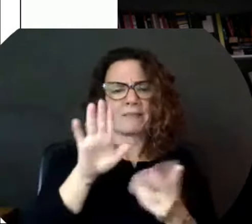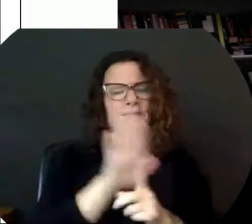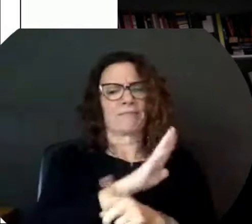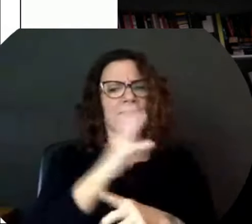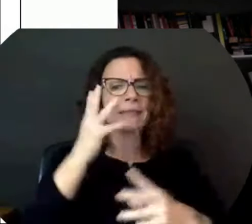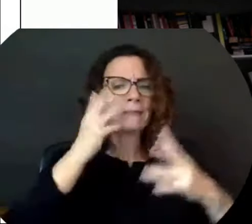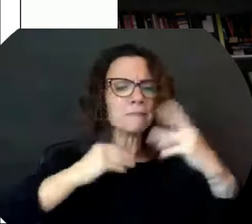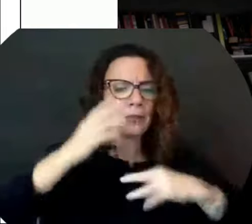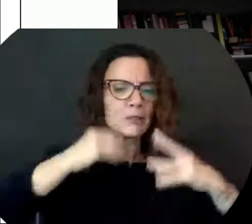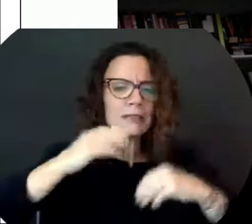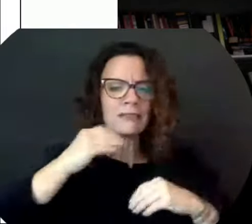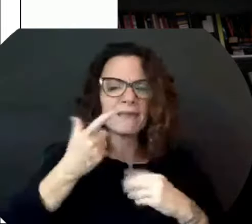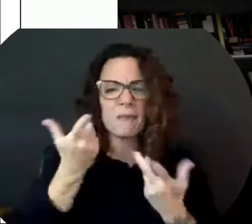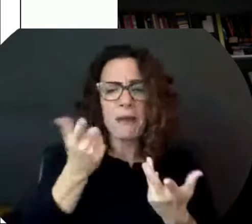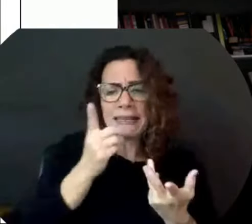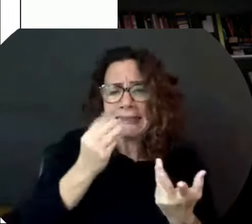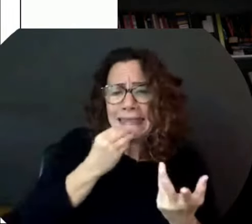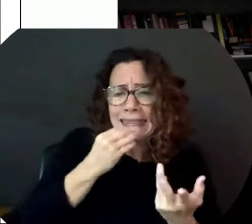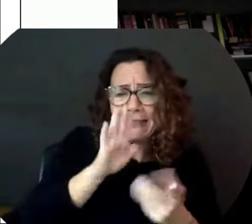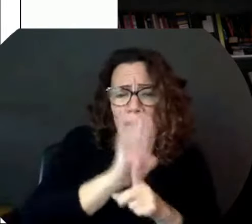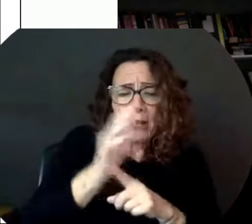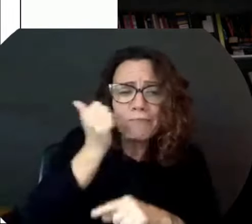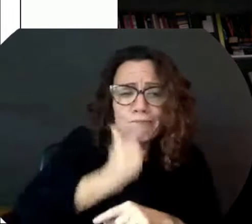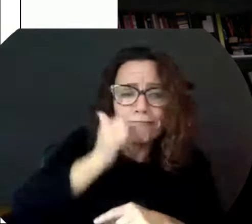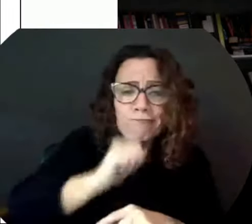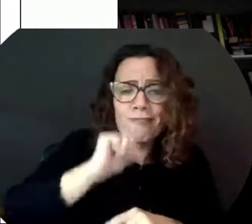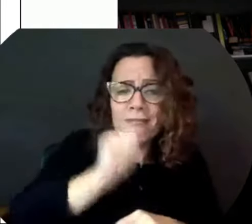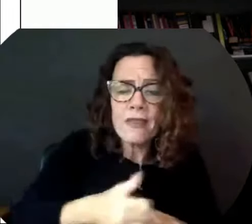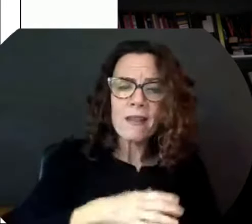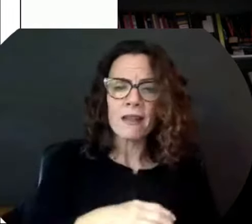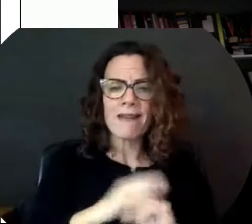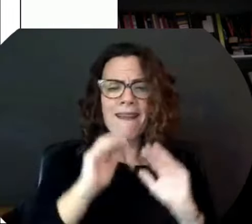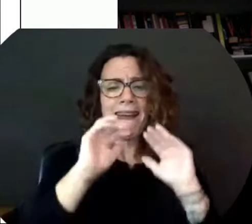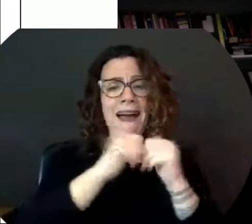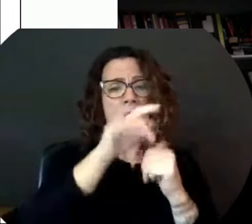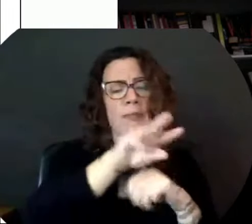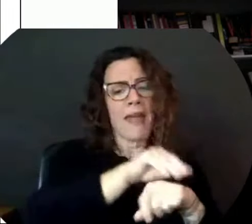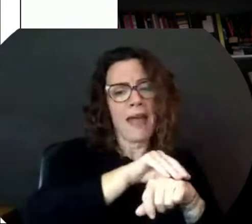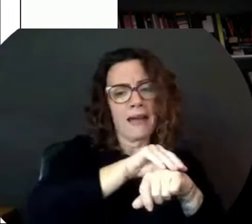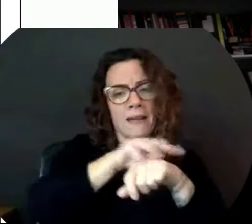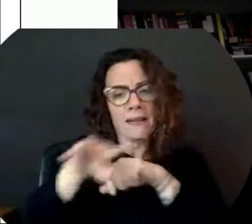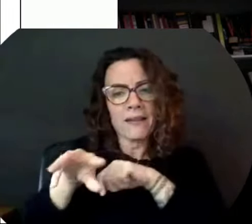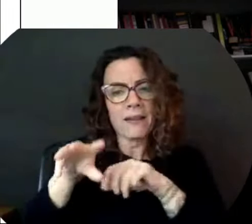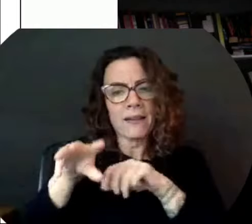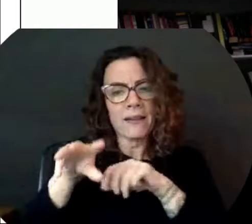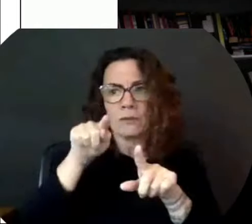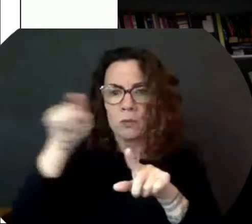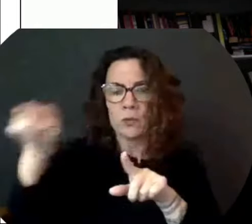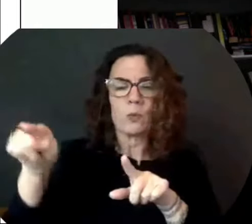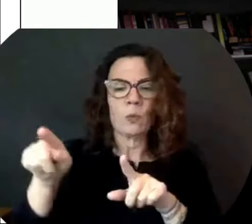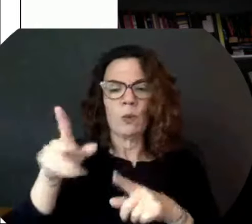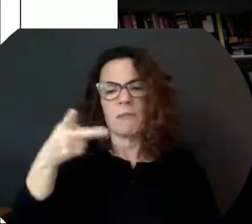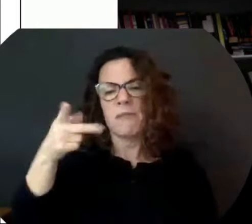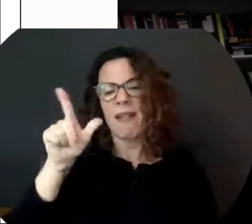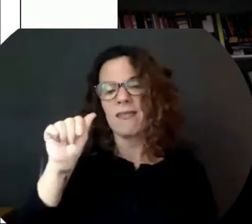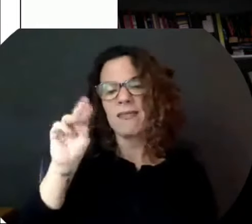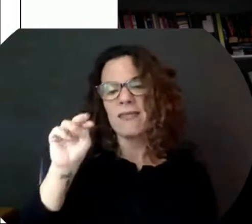How that extends to the enclosure of the plantation in the context of the Americas, through, again,